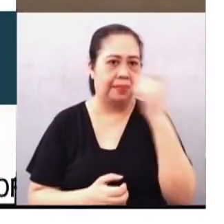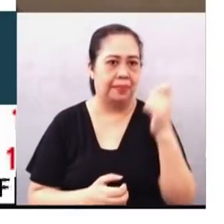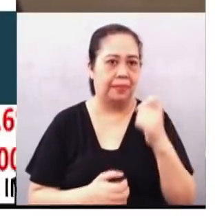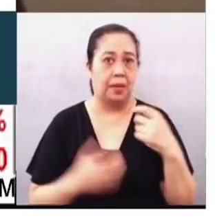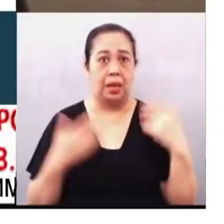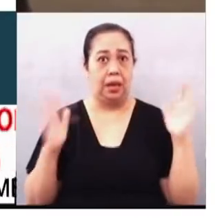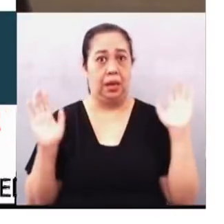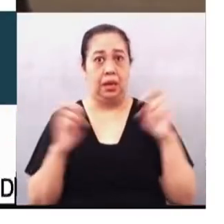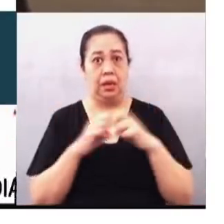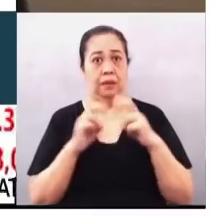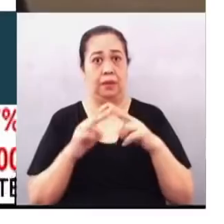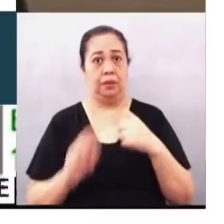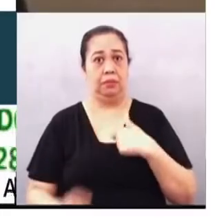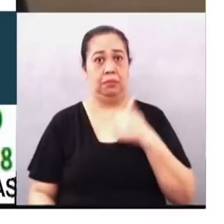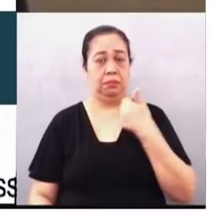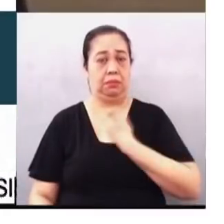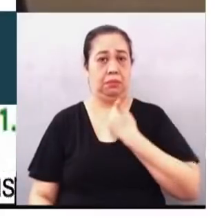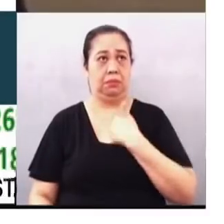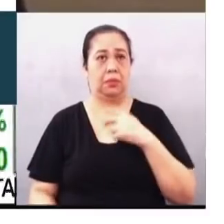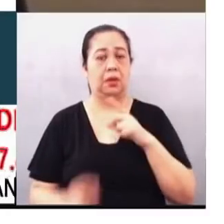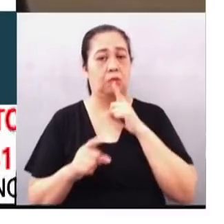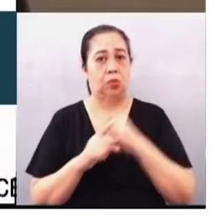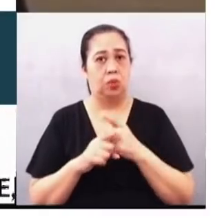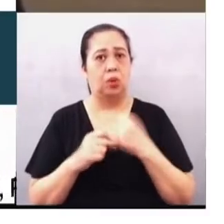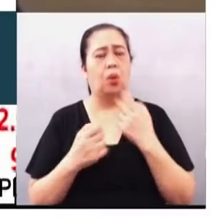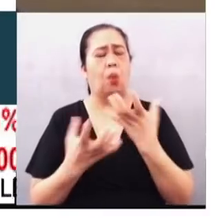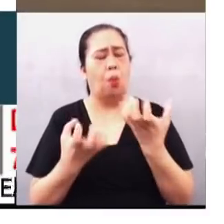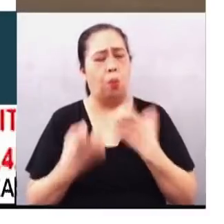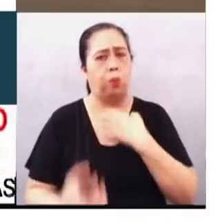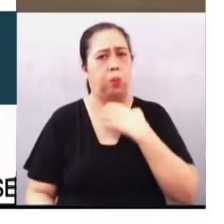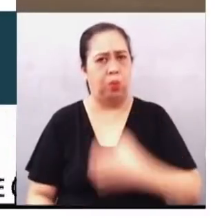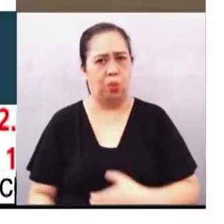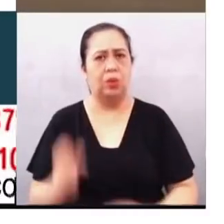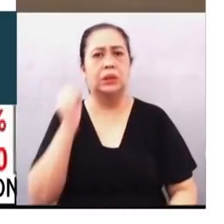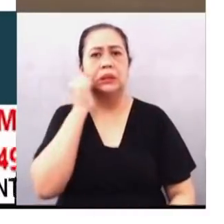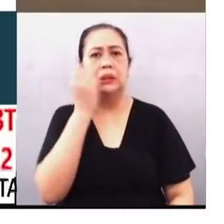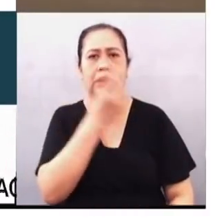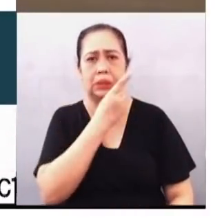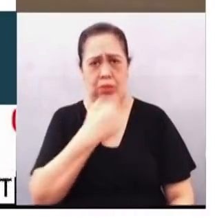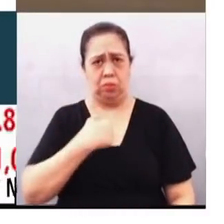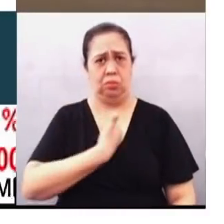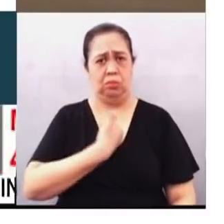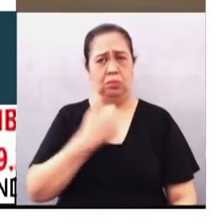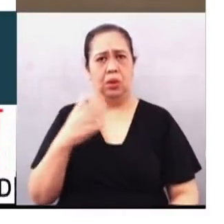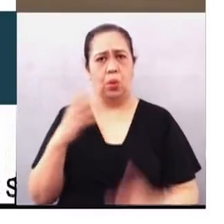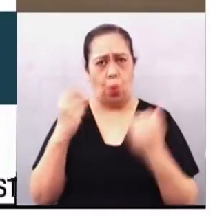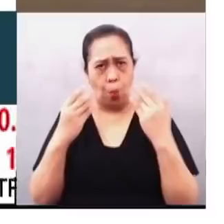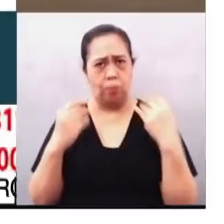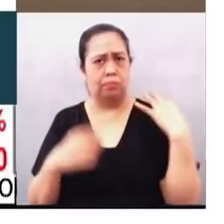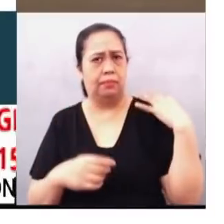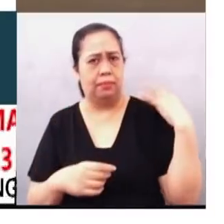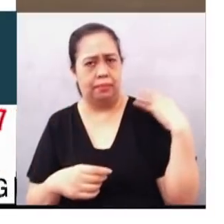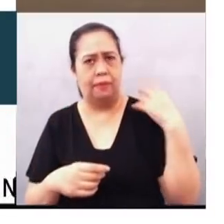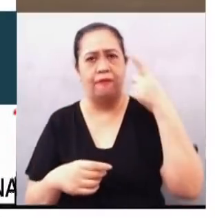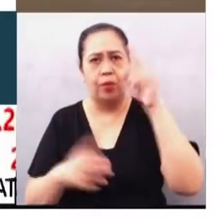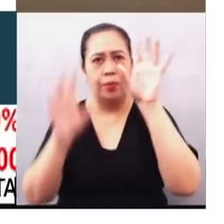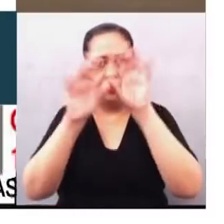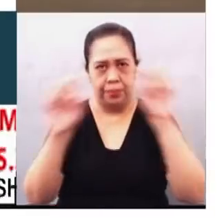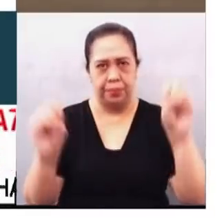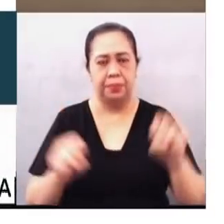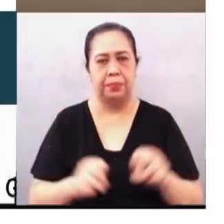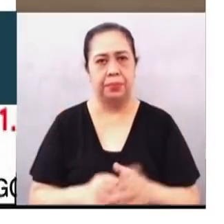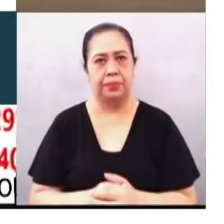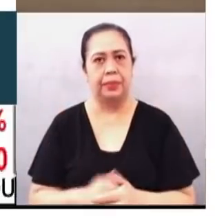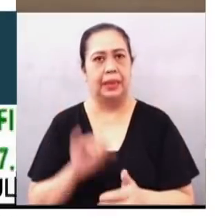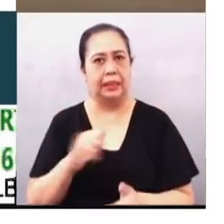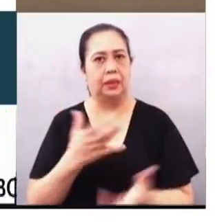me myself, I really long for Sara Duterte candidacy for the presidency. Yan ang